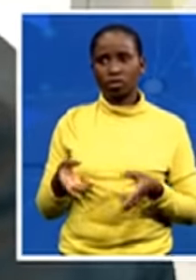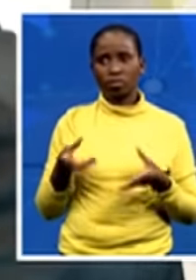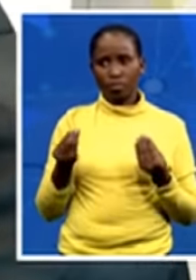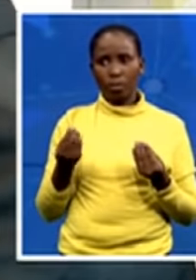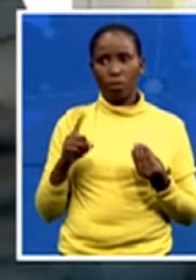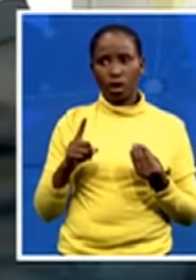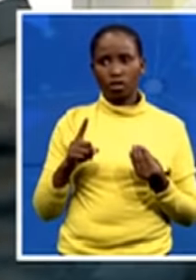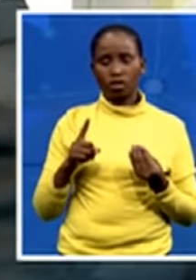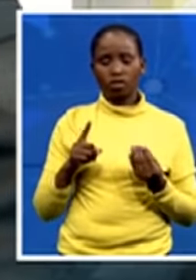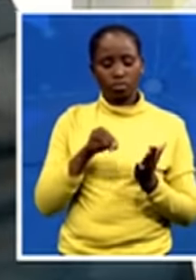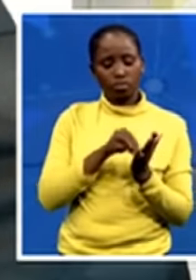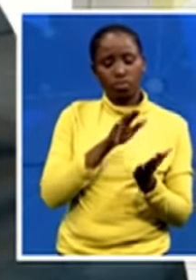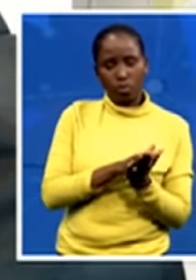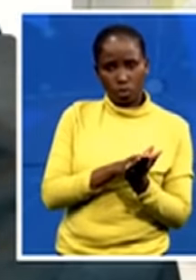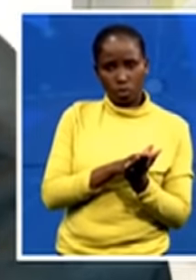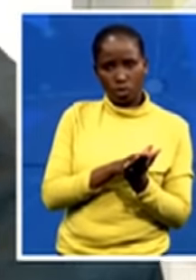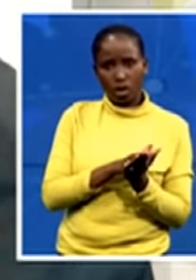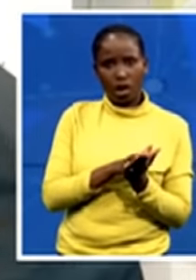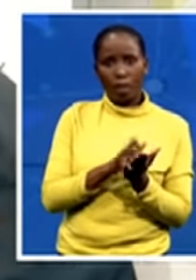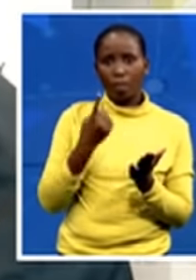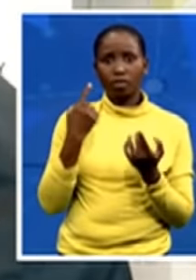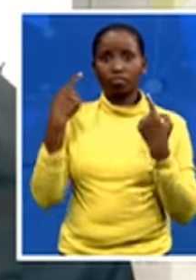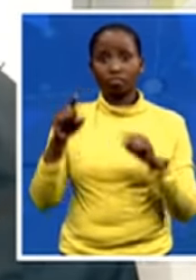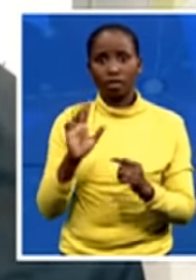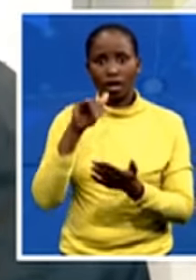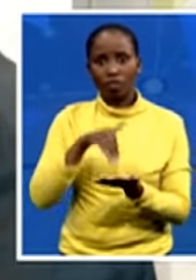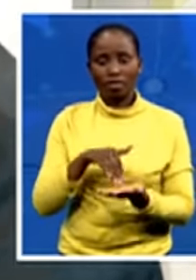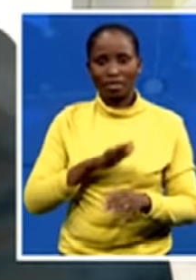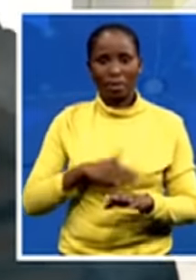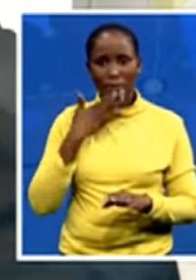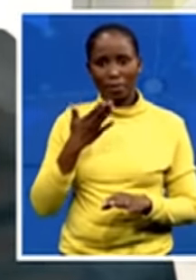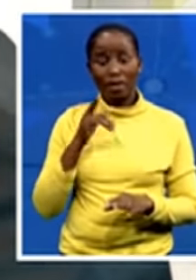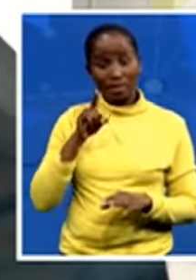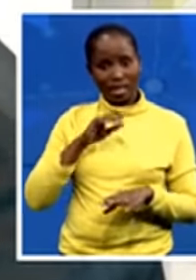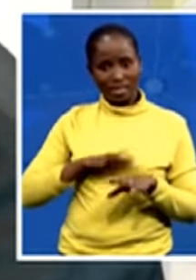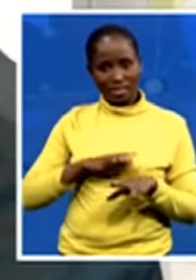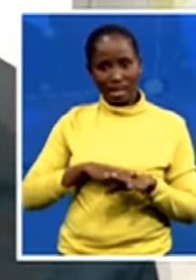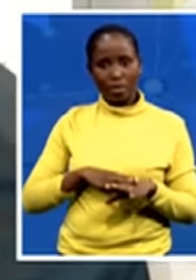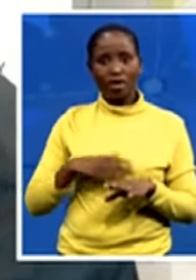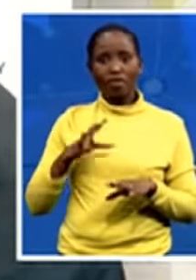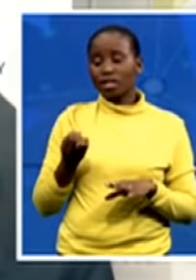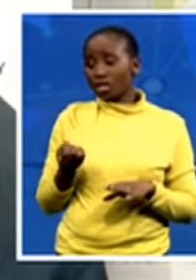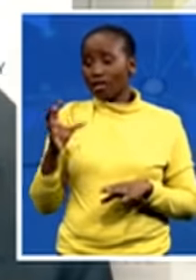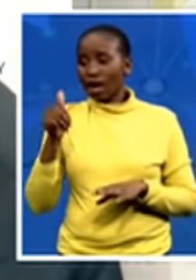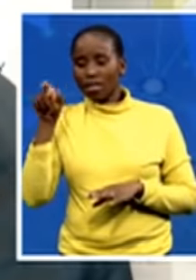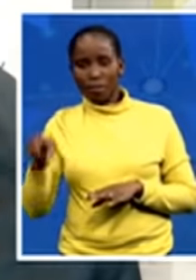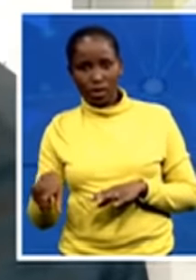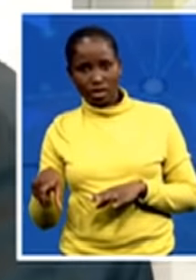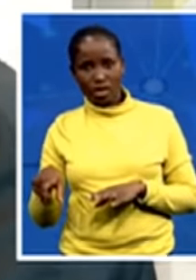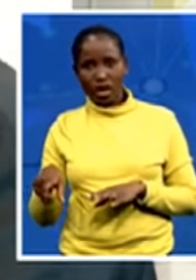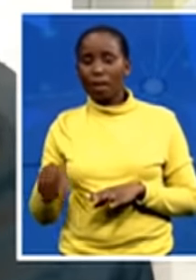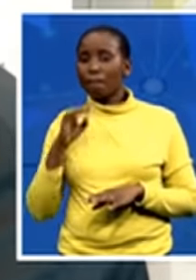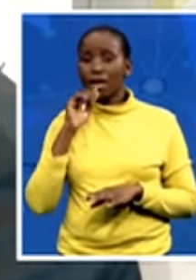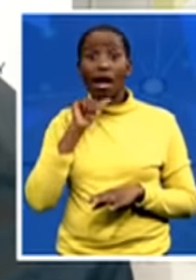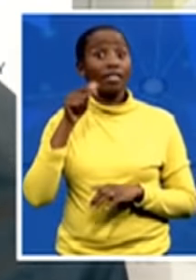Springs, you don't show up, and that time has been allocated to you and we cannot take any other person because the